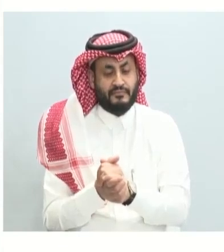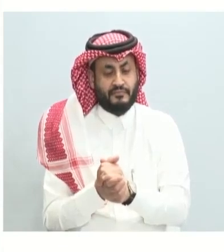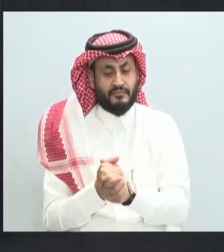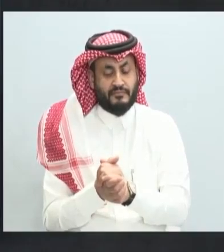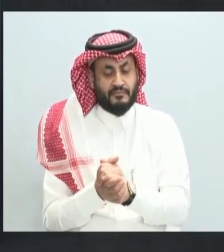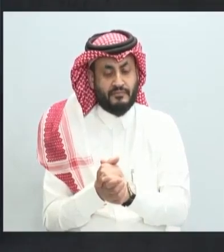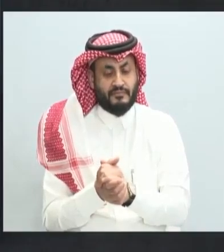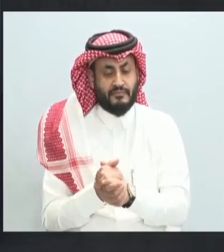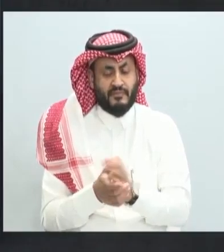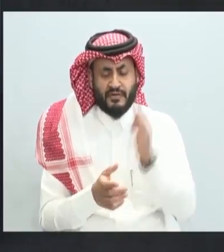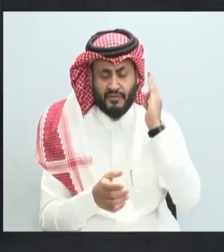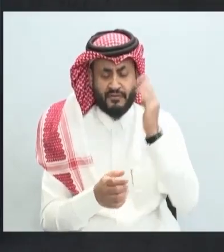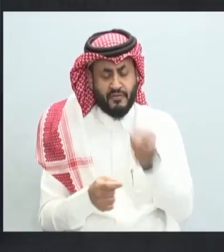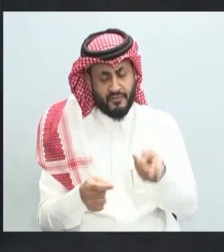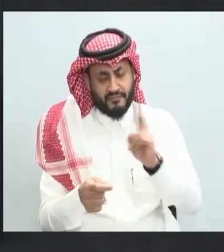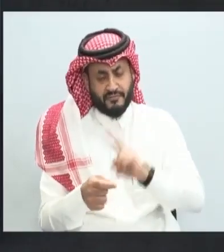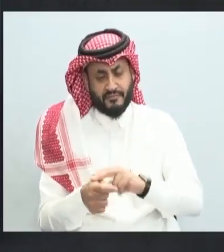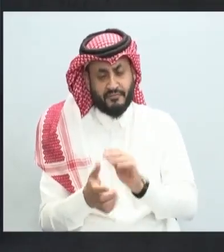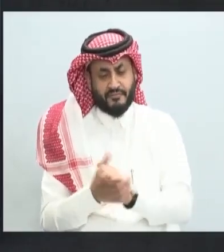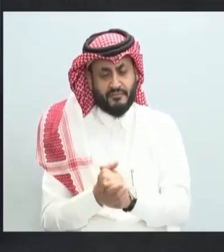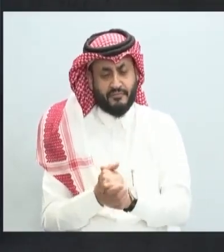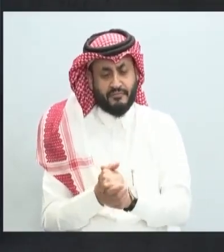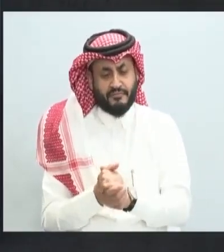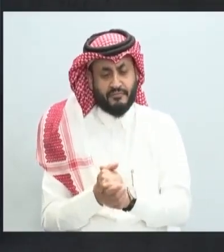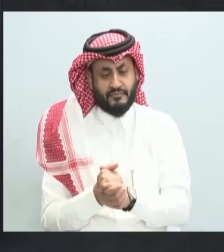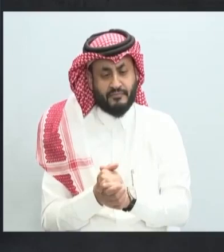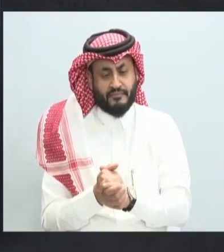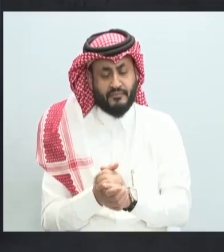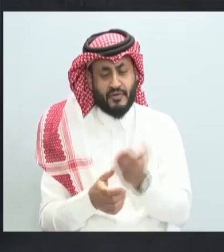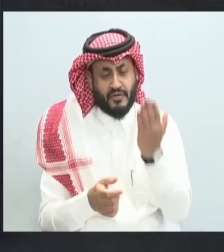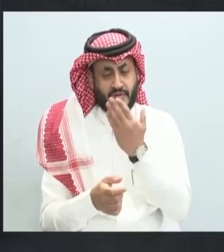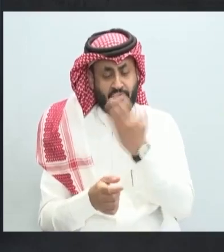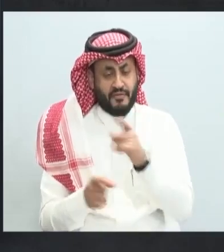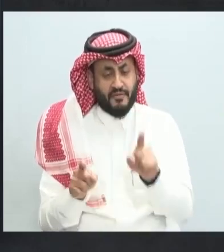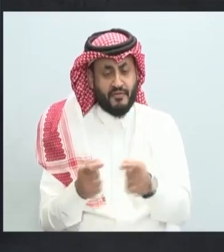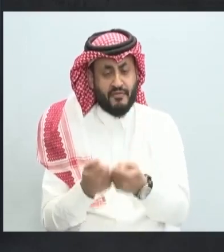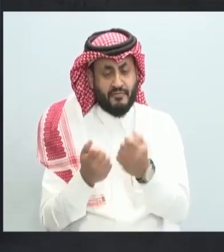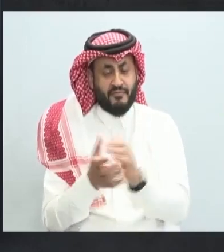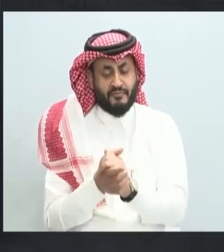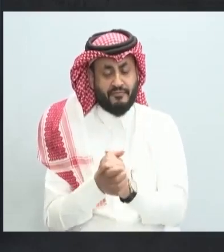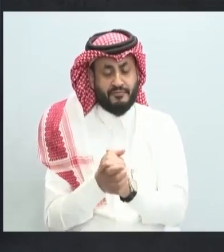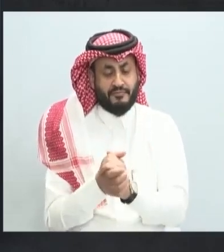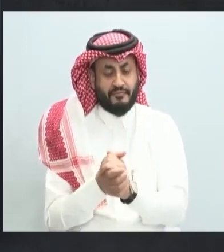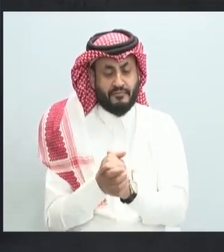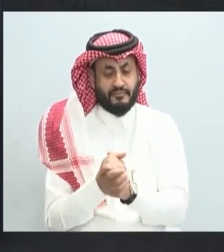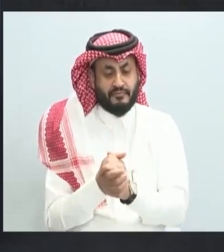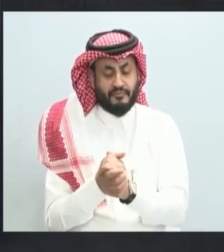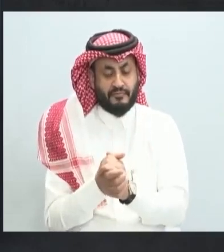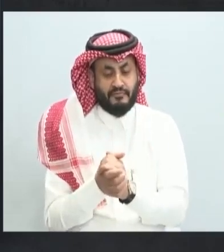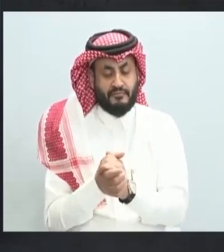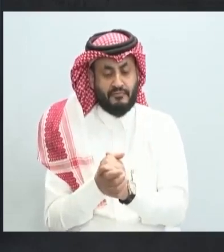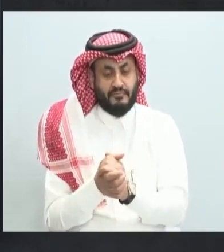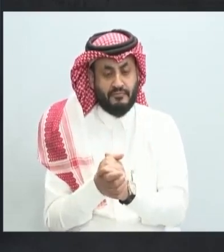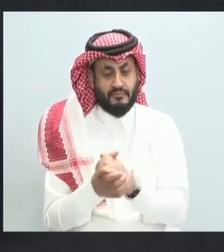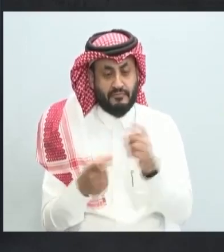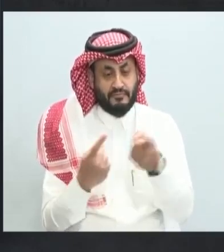to listen to it again and also read it together. Okay? So, the first